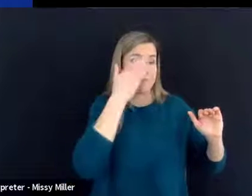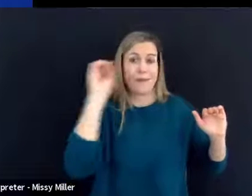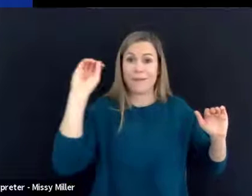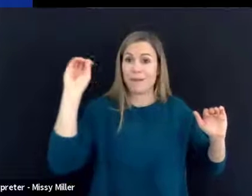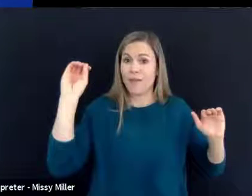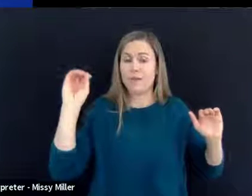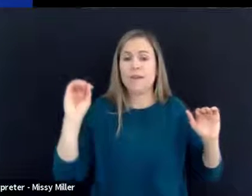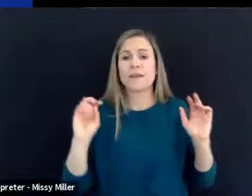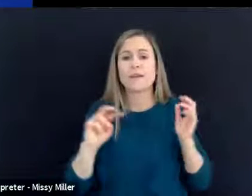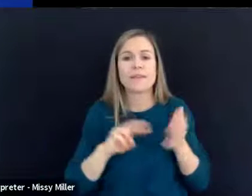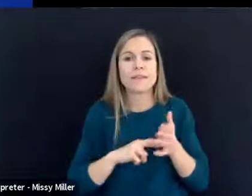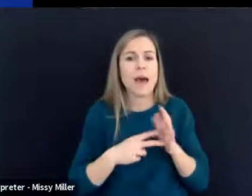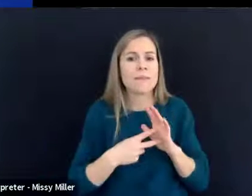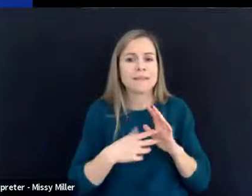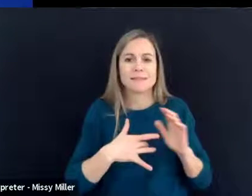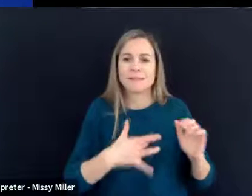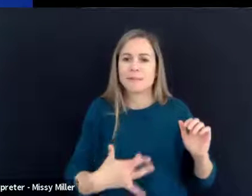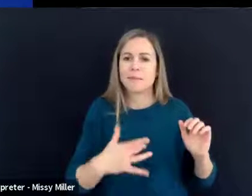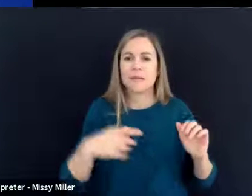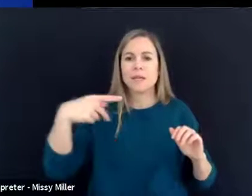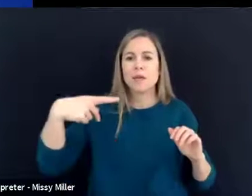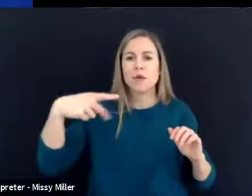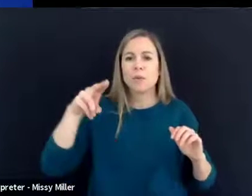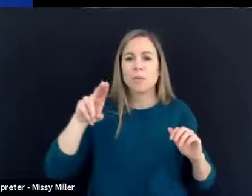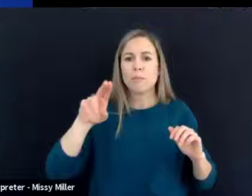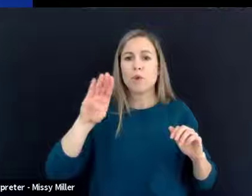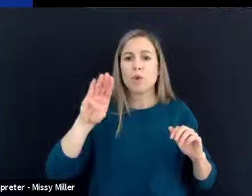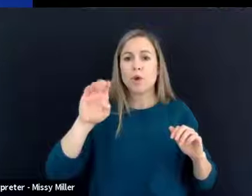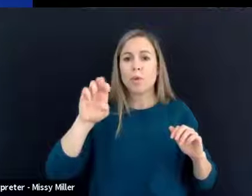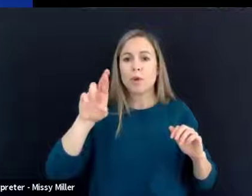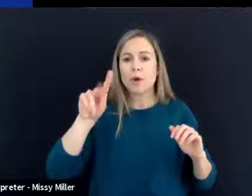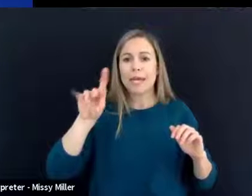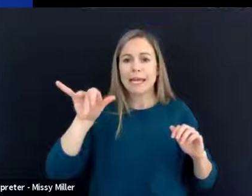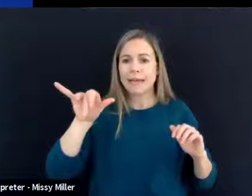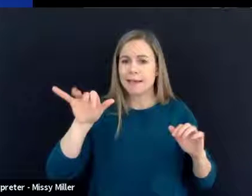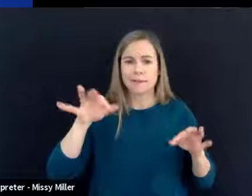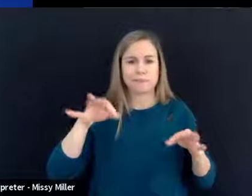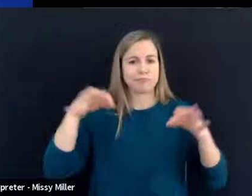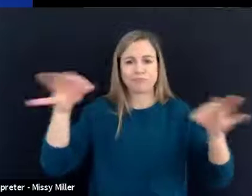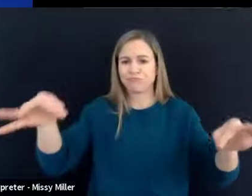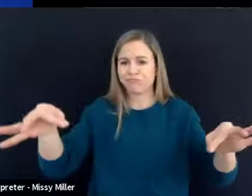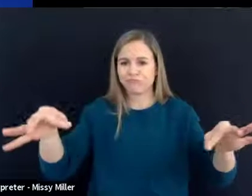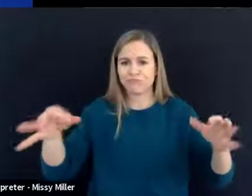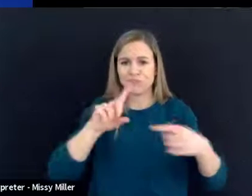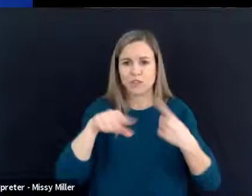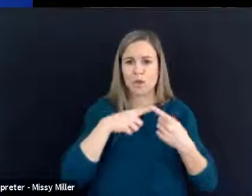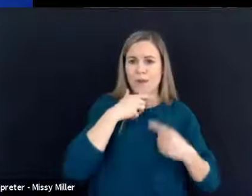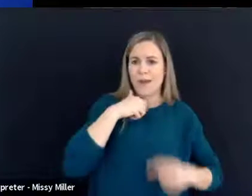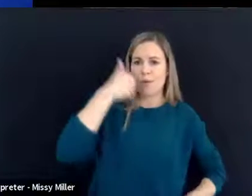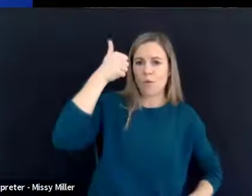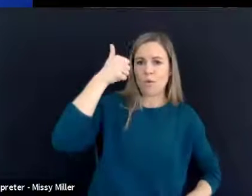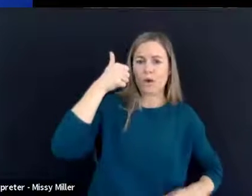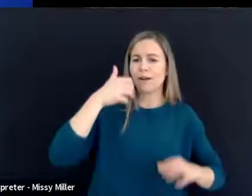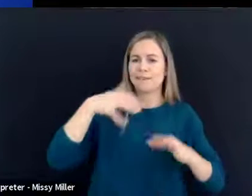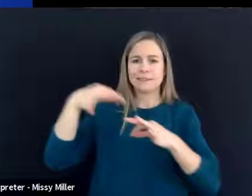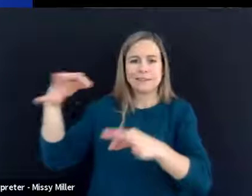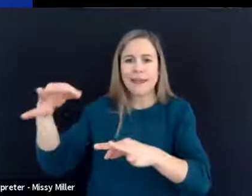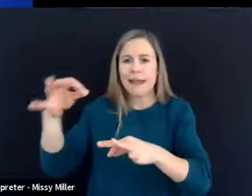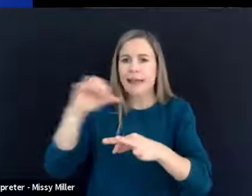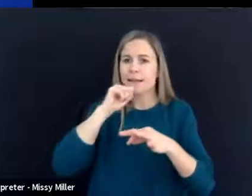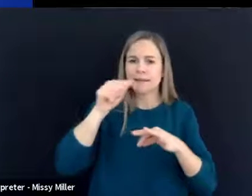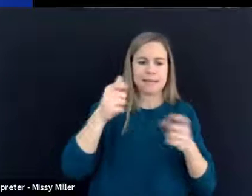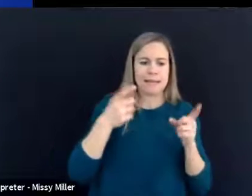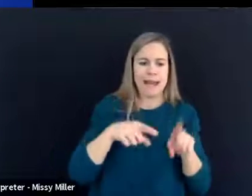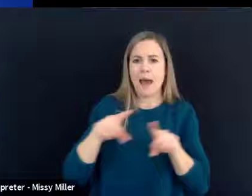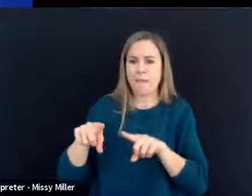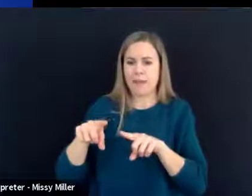of spontaneous puberty. So as the kids get older, that's another challenging question that families need to face.